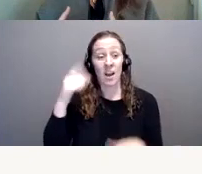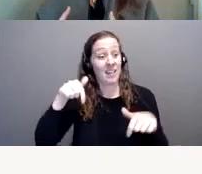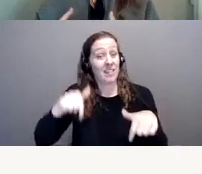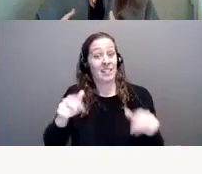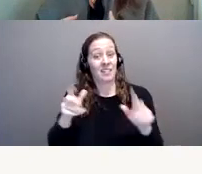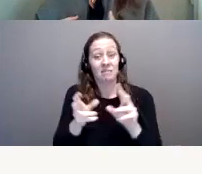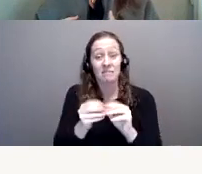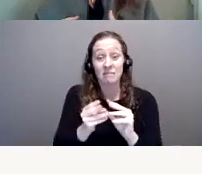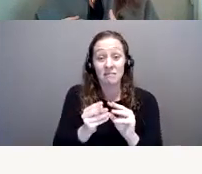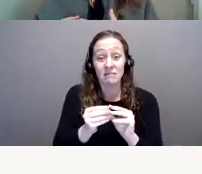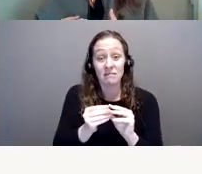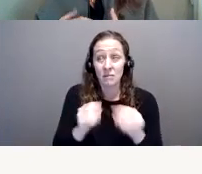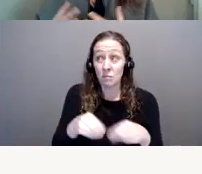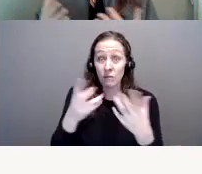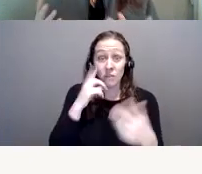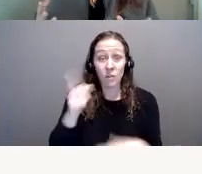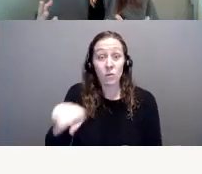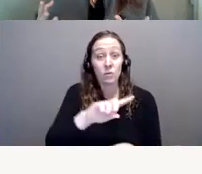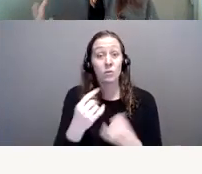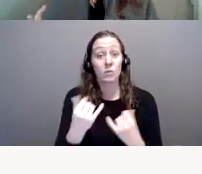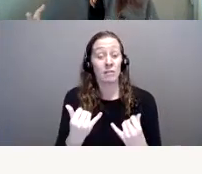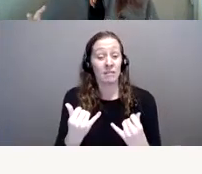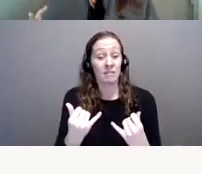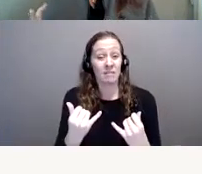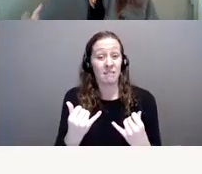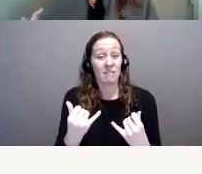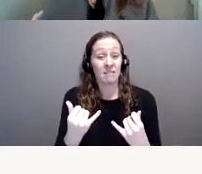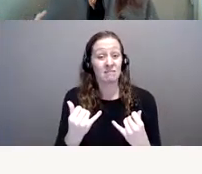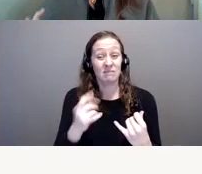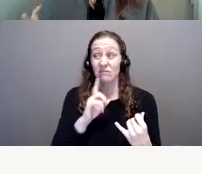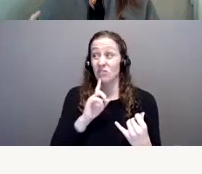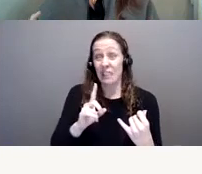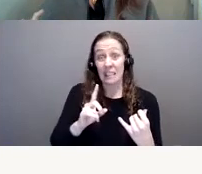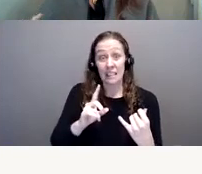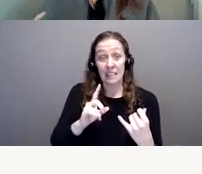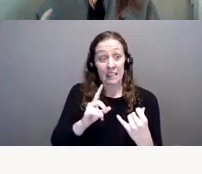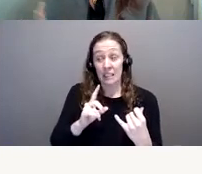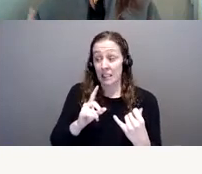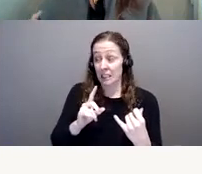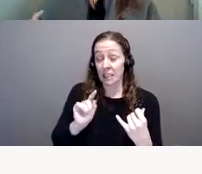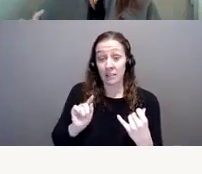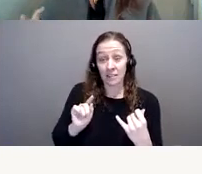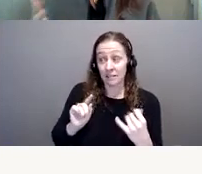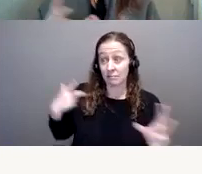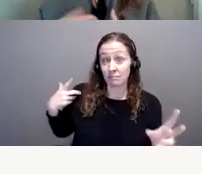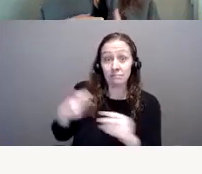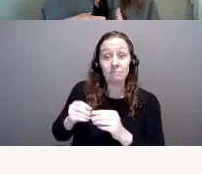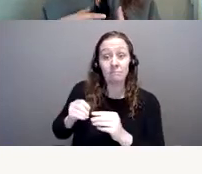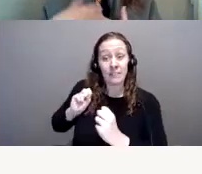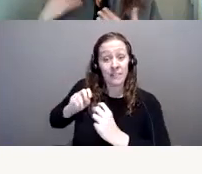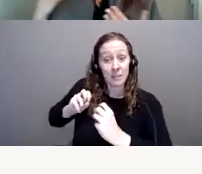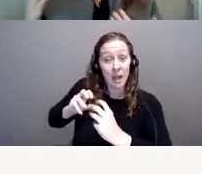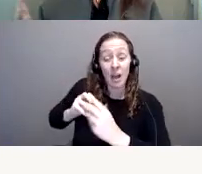we're providing for you today are based on the feedback we receive from you. So it's really important if you want to